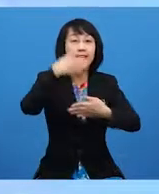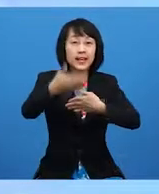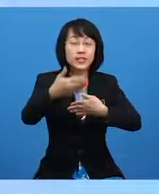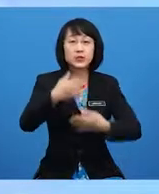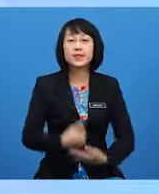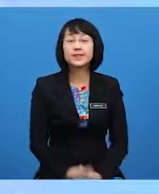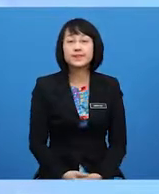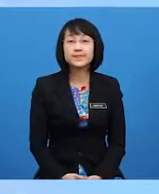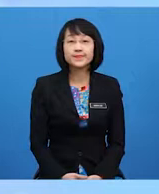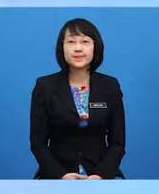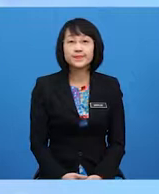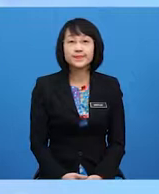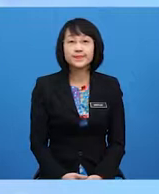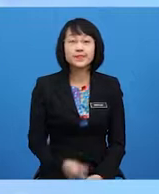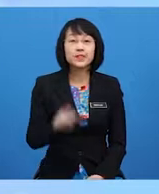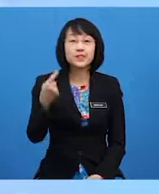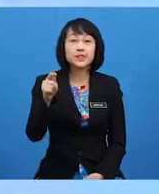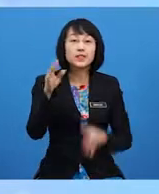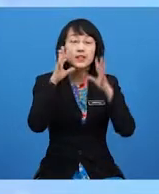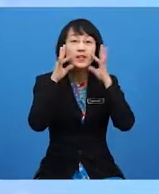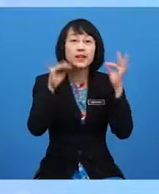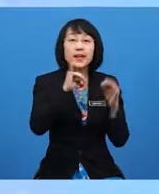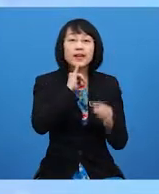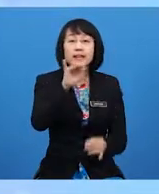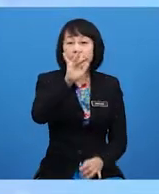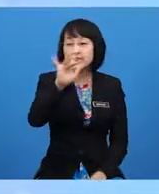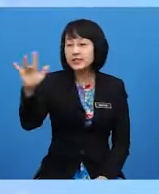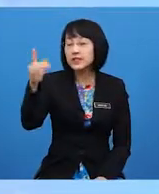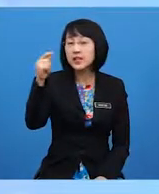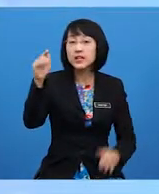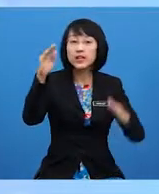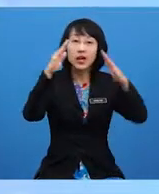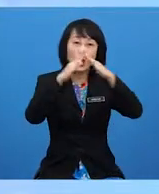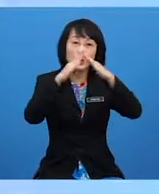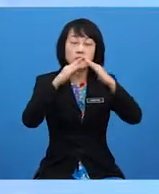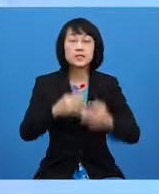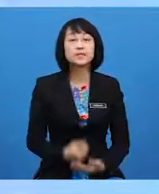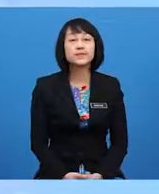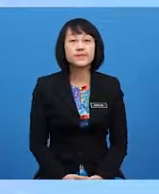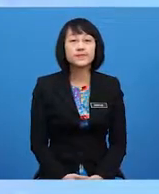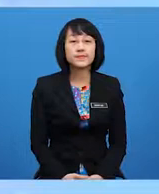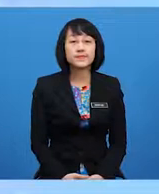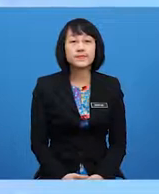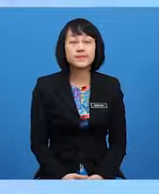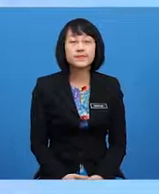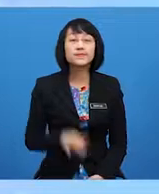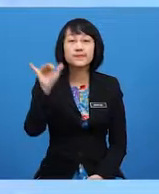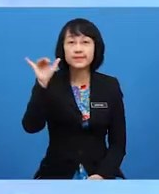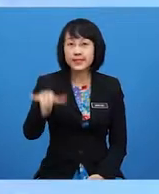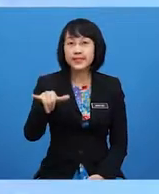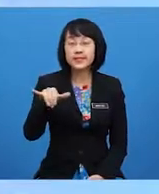Yes, the answer is in front of. The cat is in front of the house.